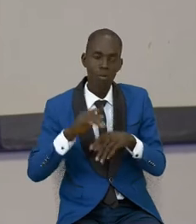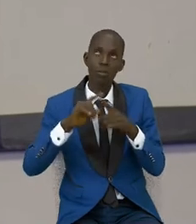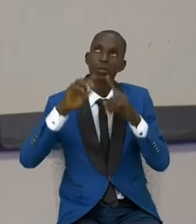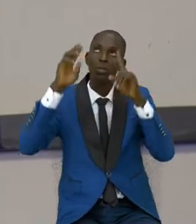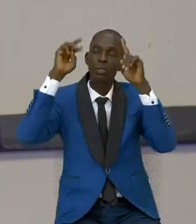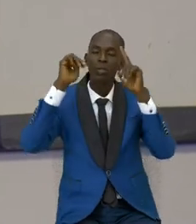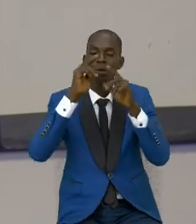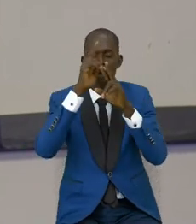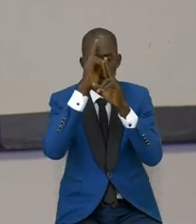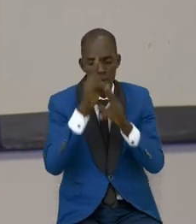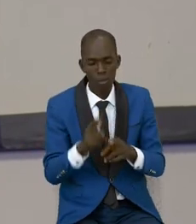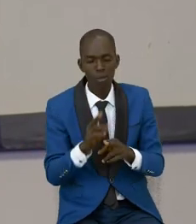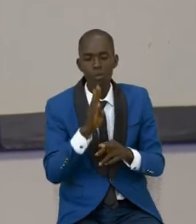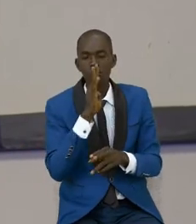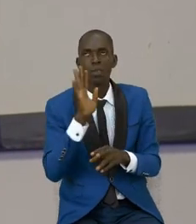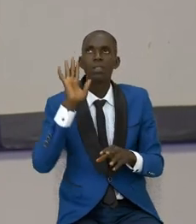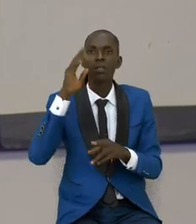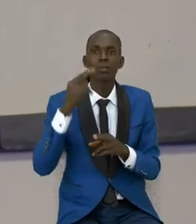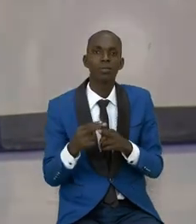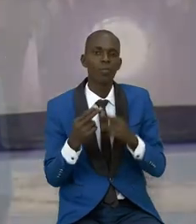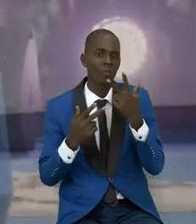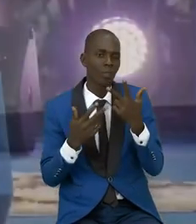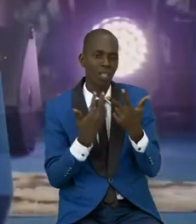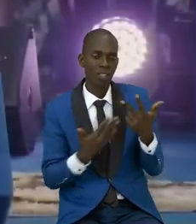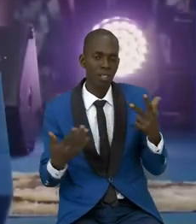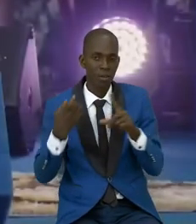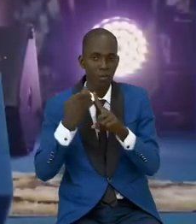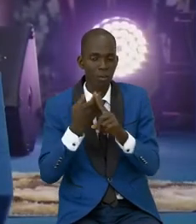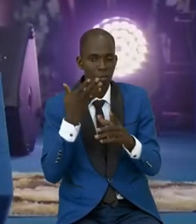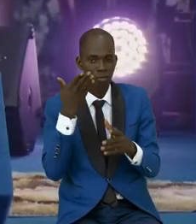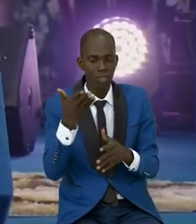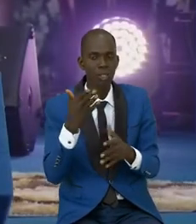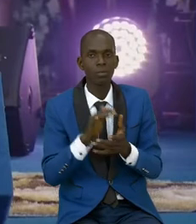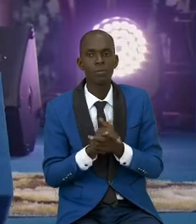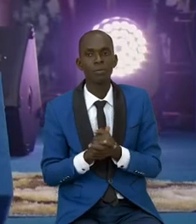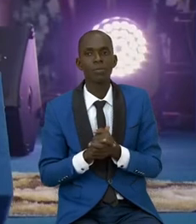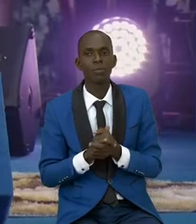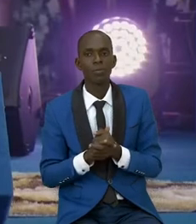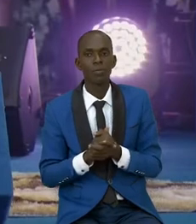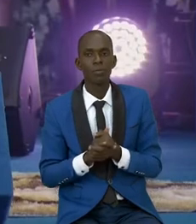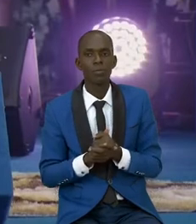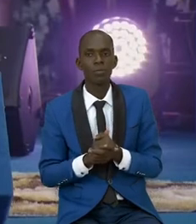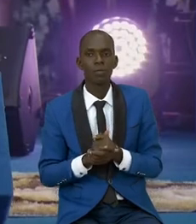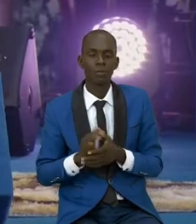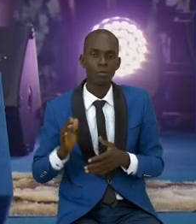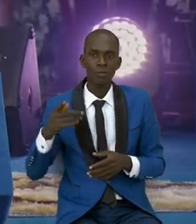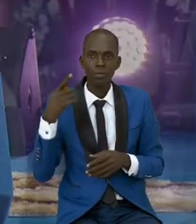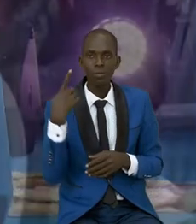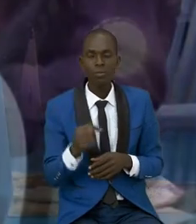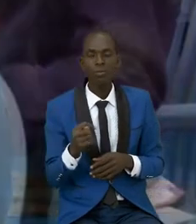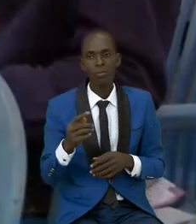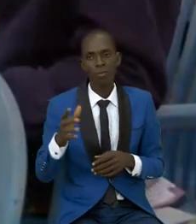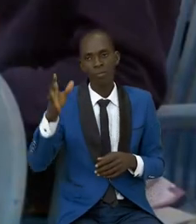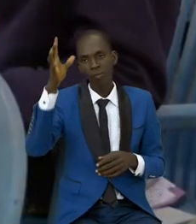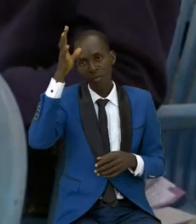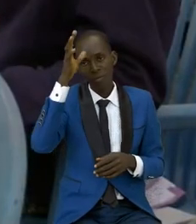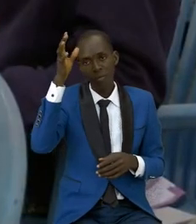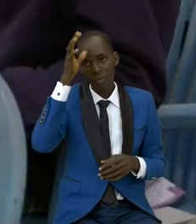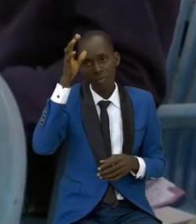be thy name. Three things I'm looking at. Number one, the fatherhood of the